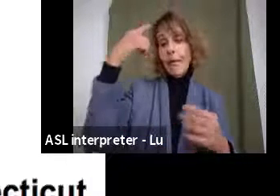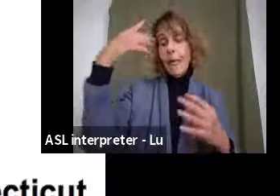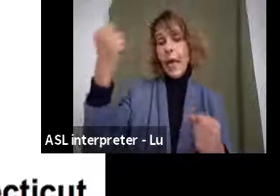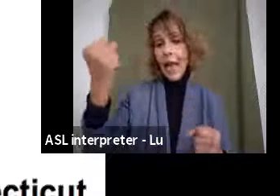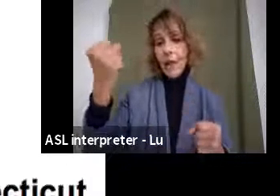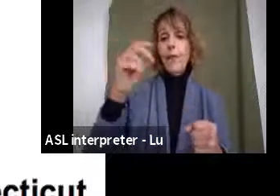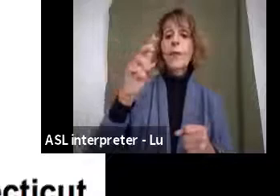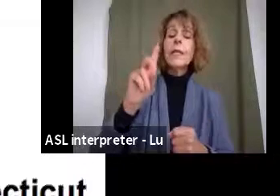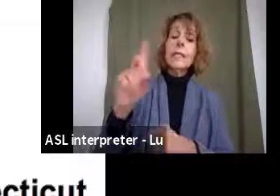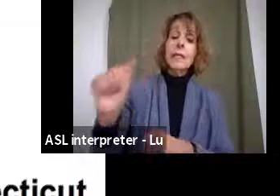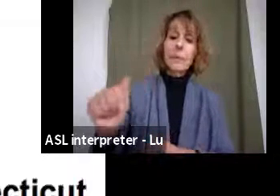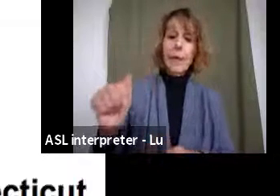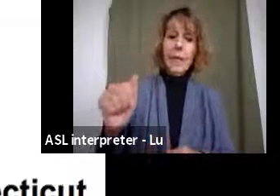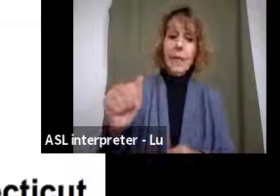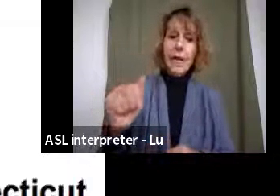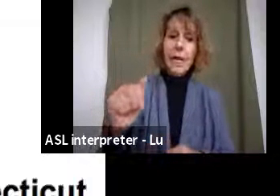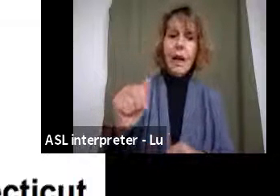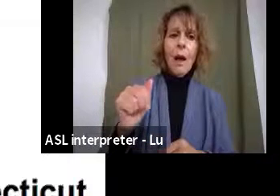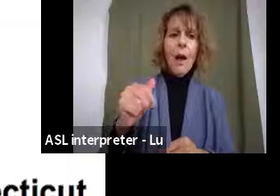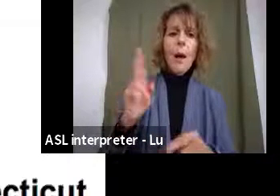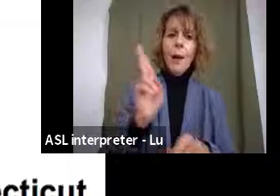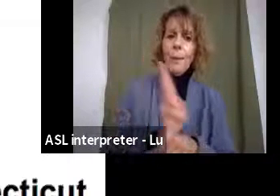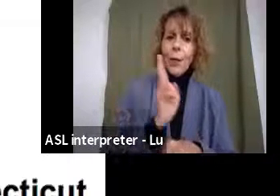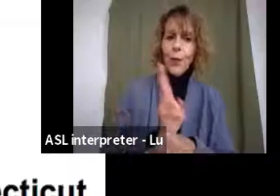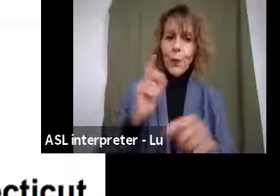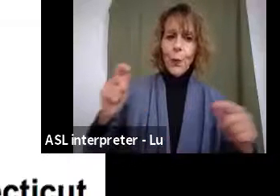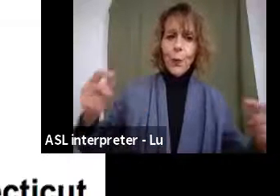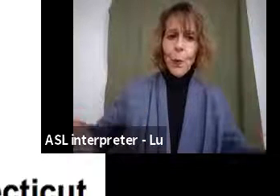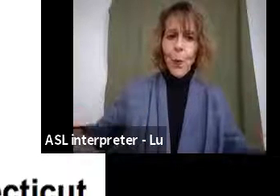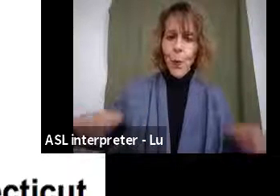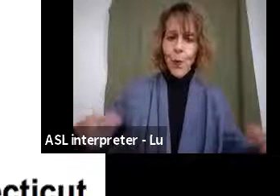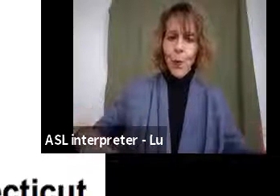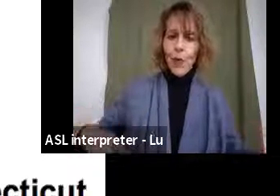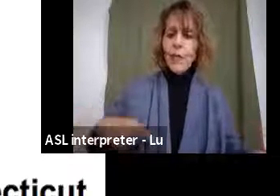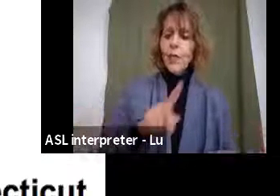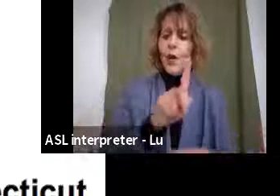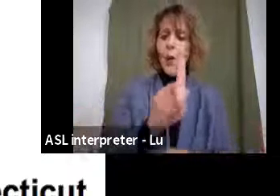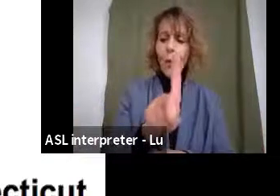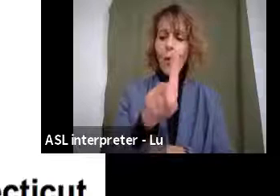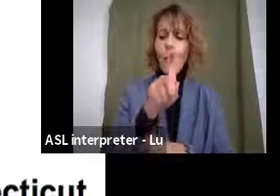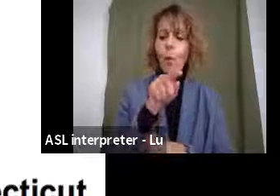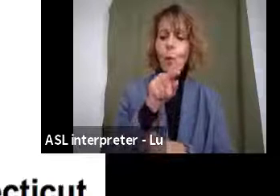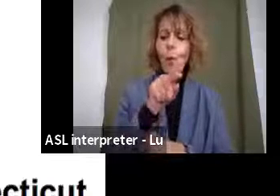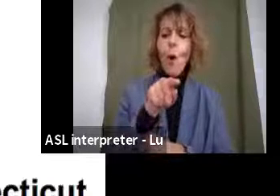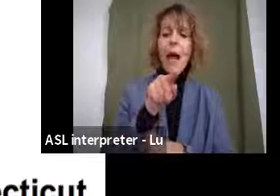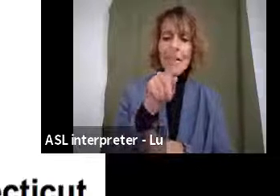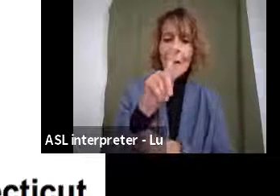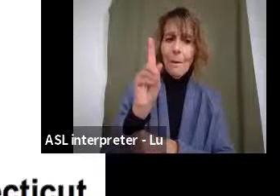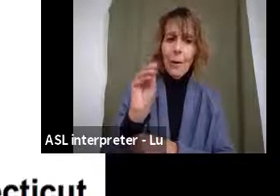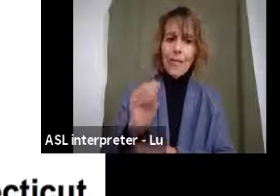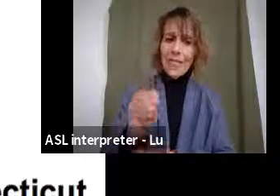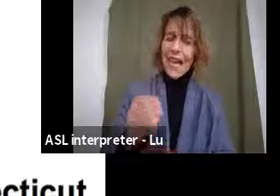this statistic surprised us a little bit because the stereotype of disability is someone